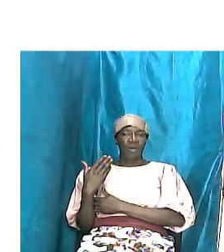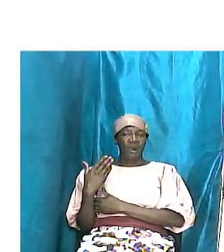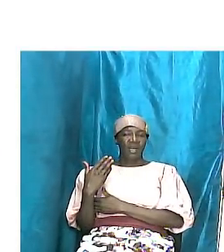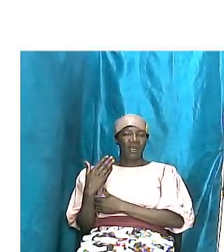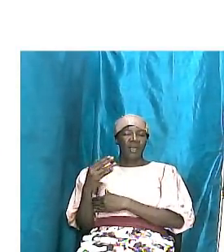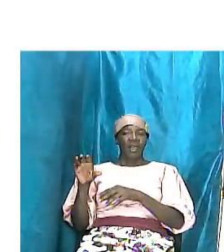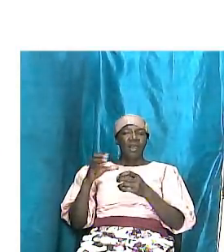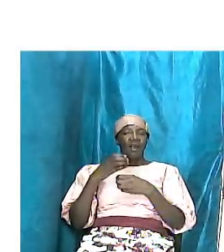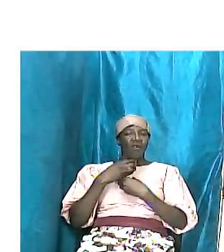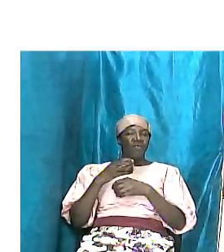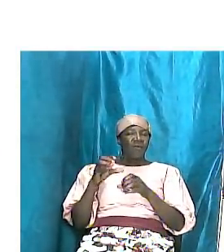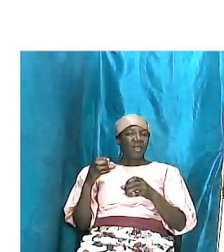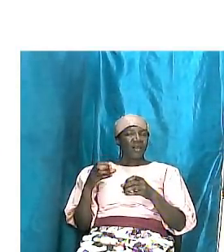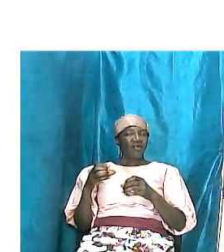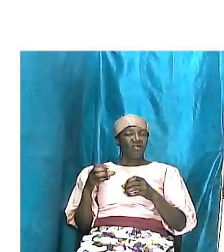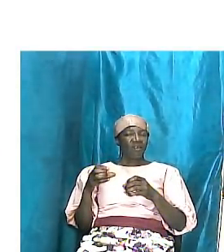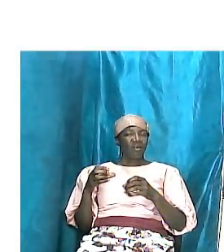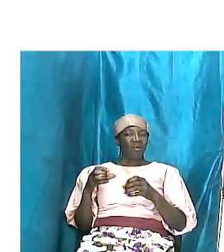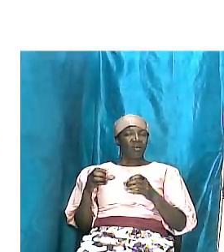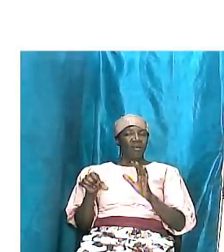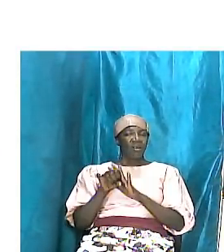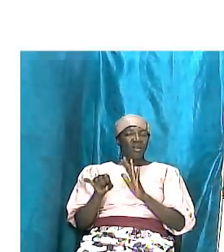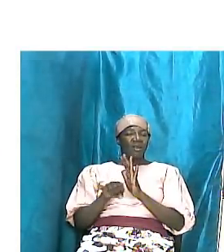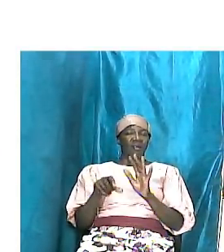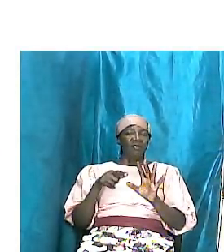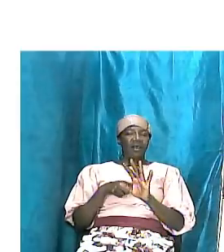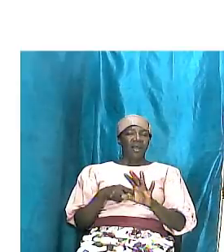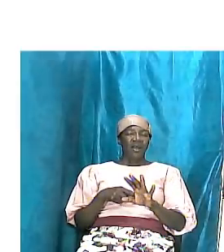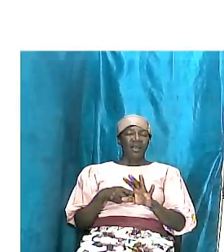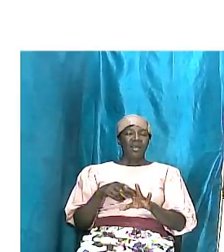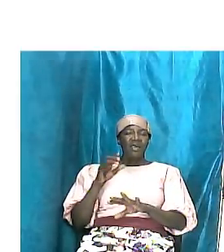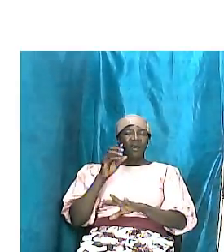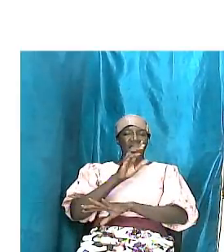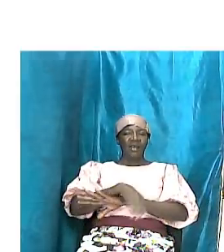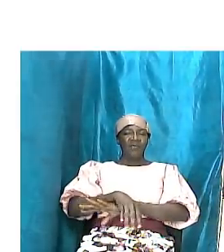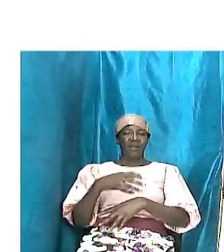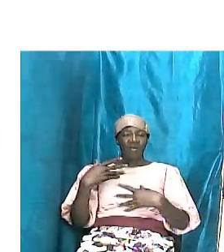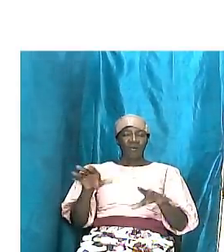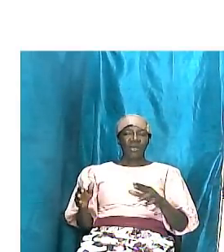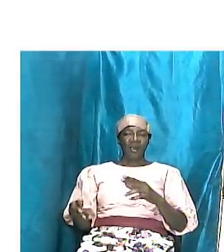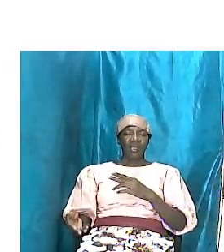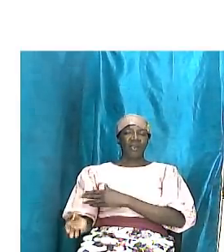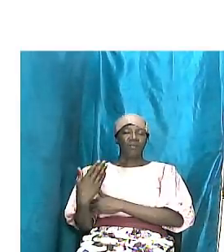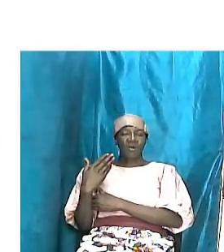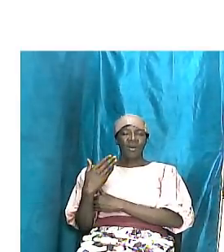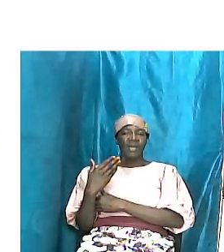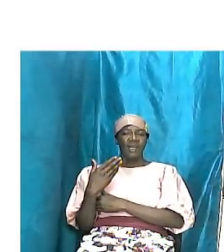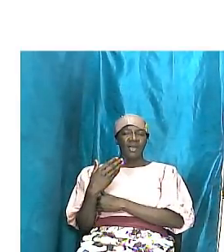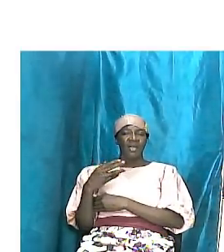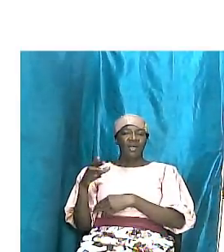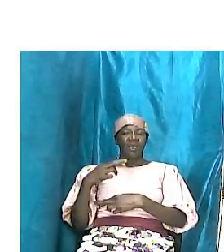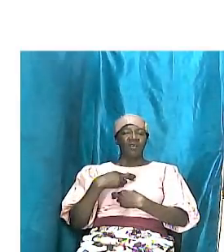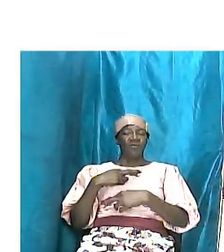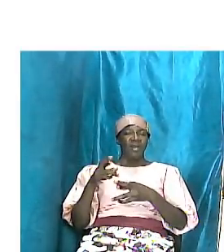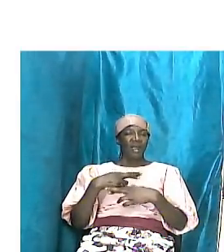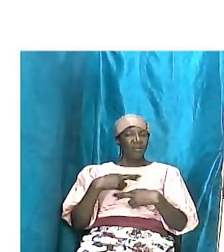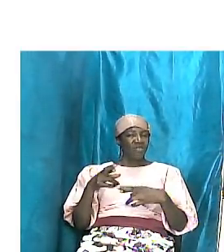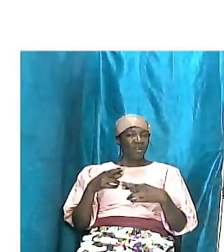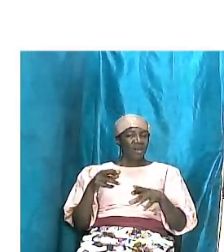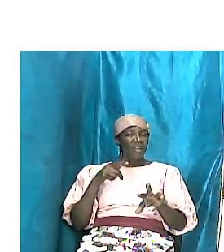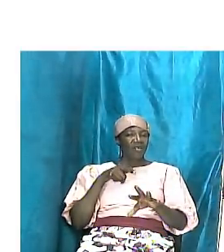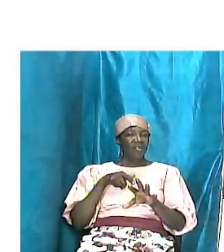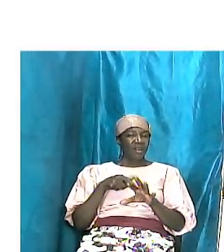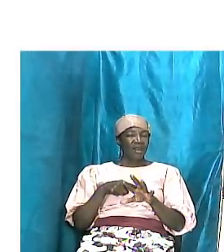Creation started in the evening and it was completed in the morning. Redemption, we looked up at it in Exodus, starting with Passover when that